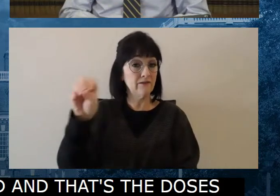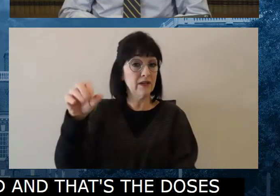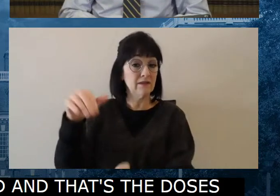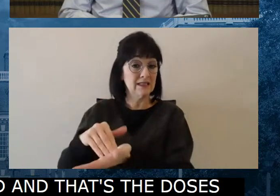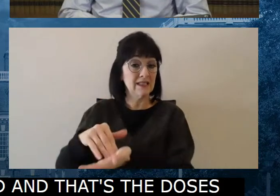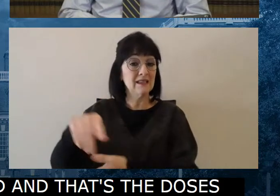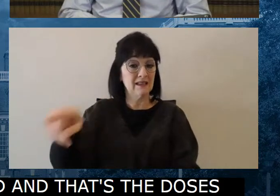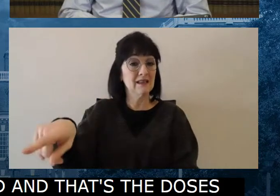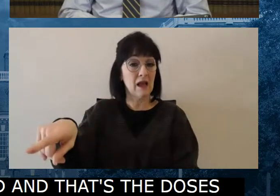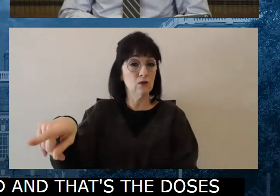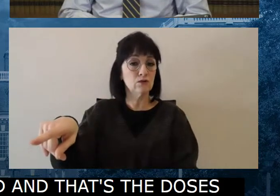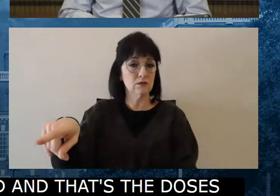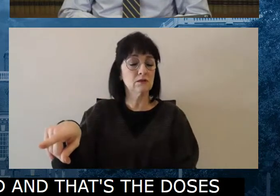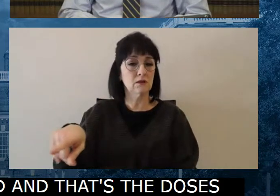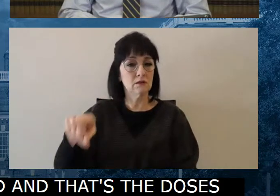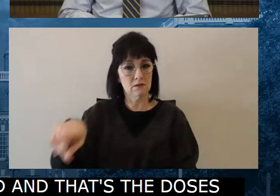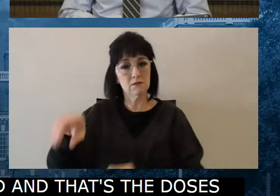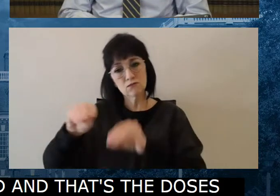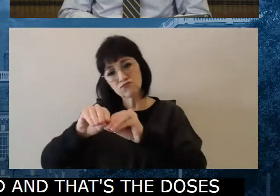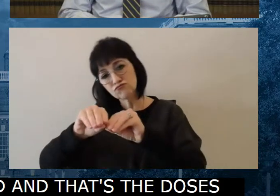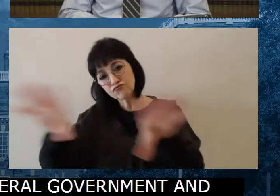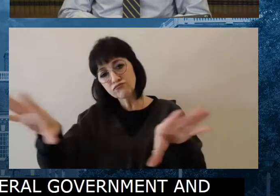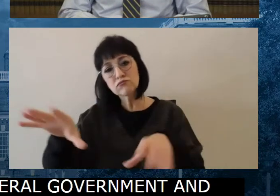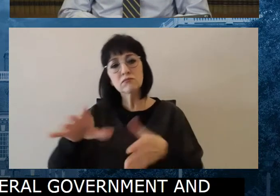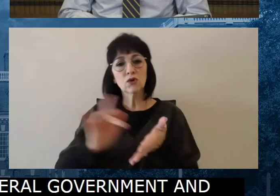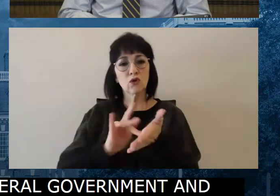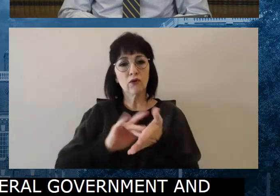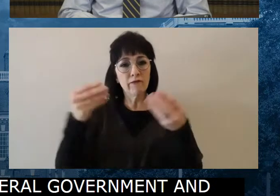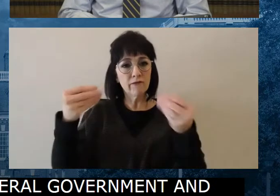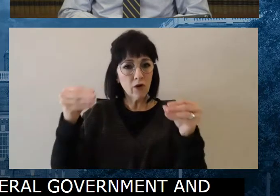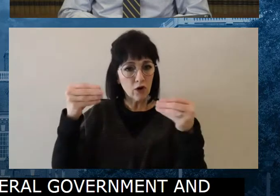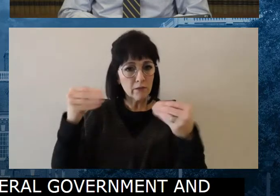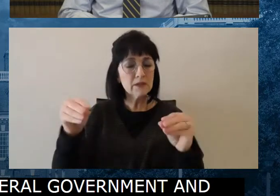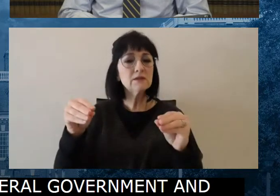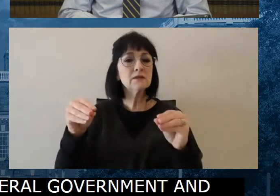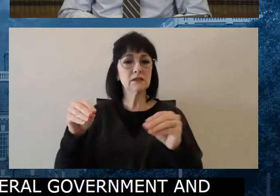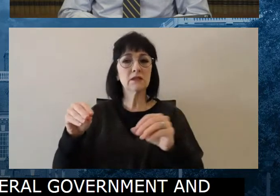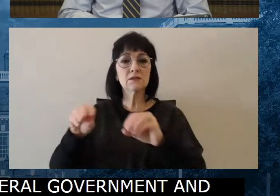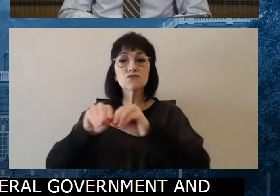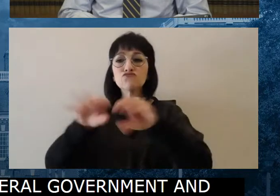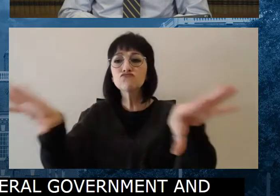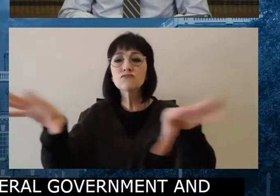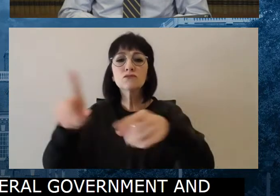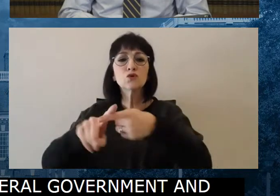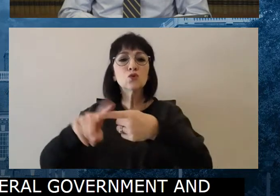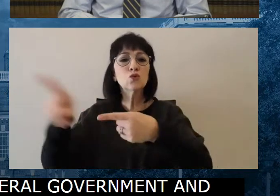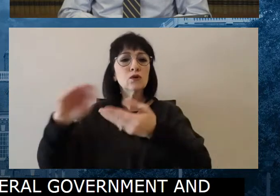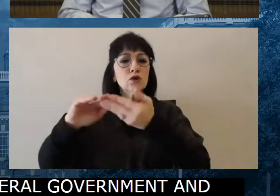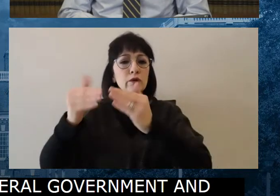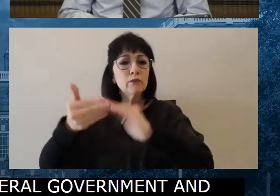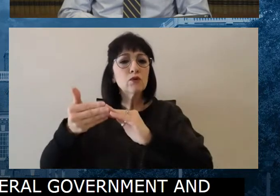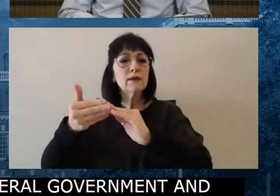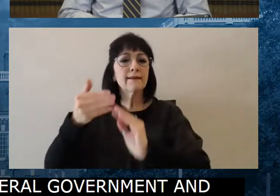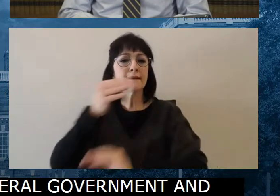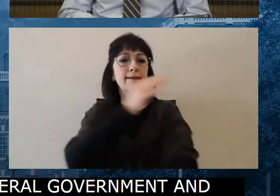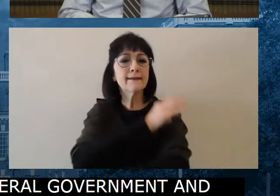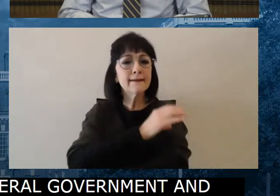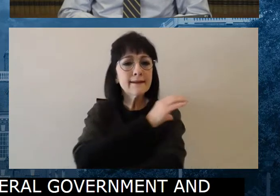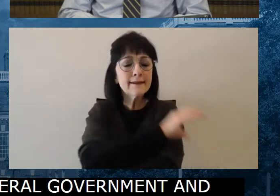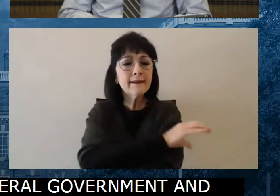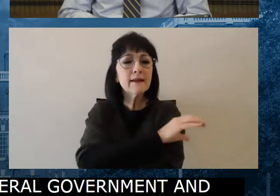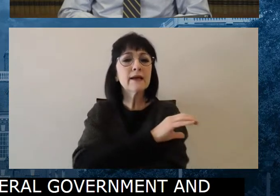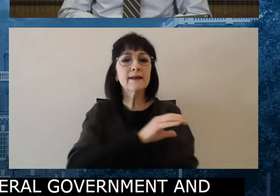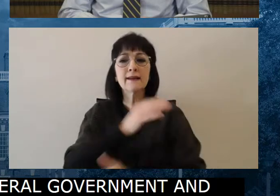moved out into our partners, into pharmacies, into community clinics, into our